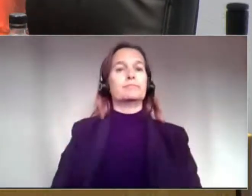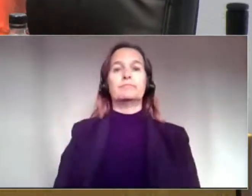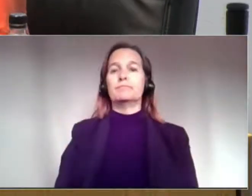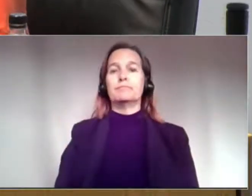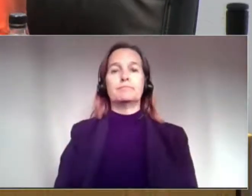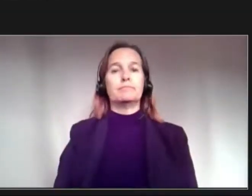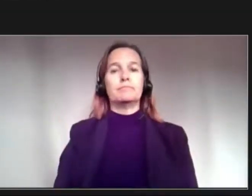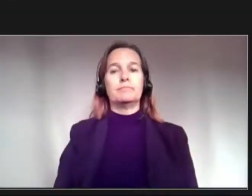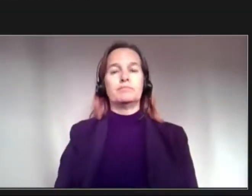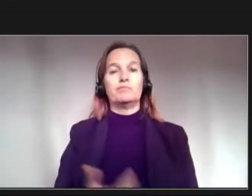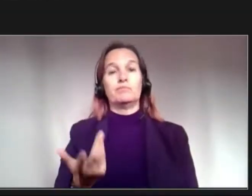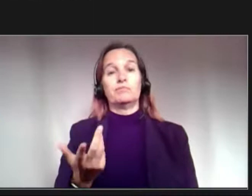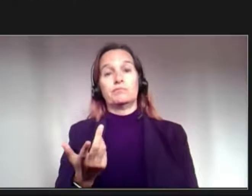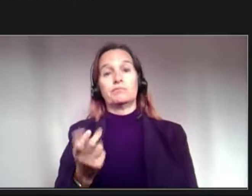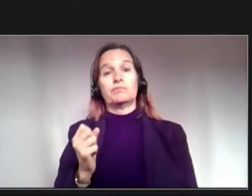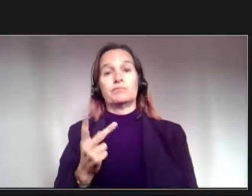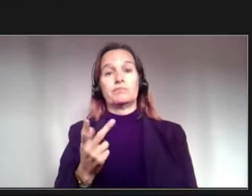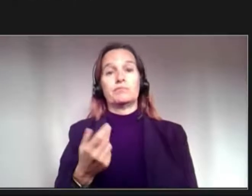Okay.